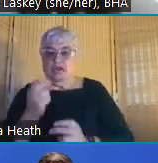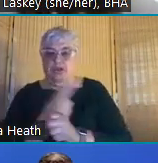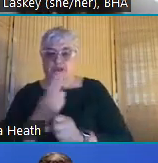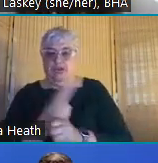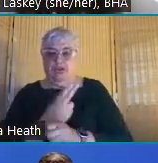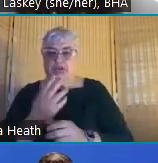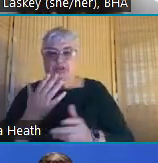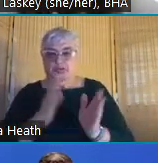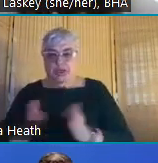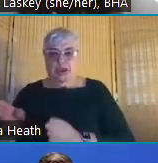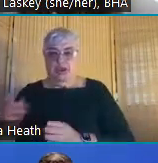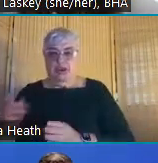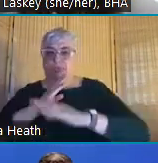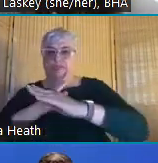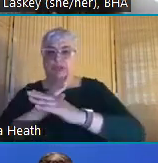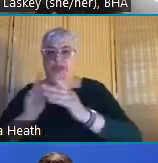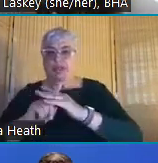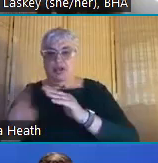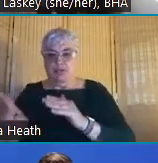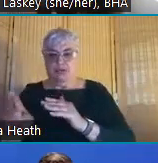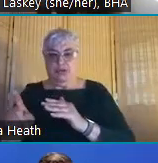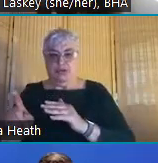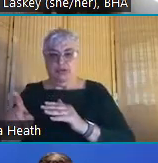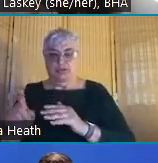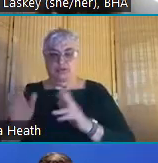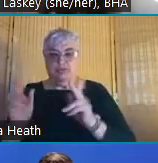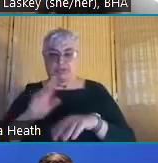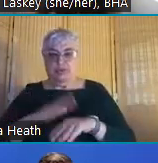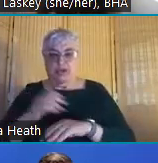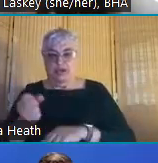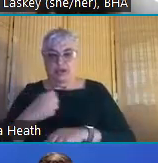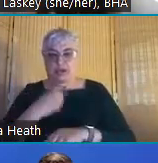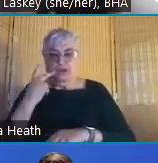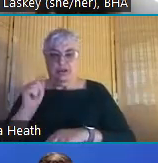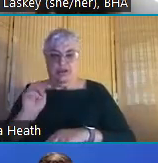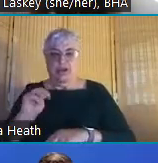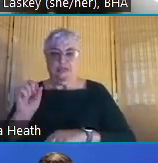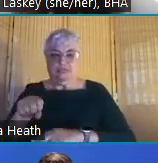some strategy to prevent that elopement of individuals on holds. And I see Tom nodding, but